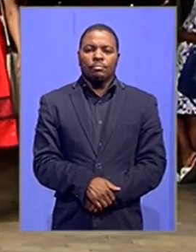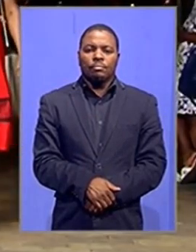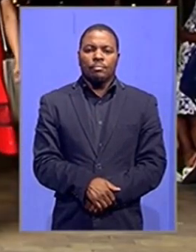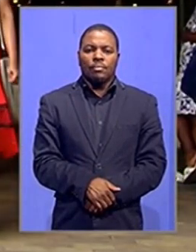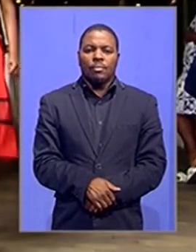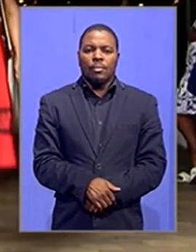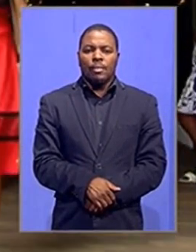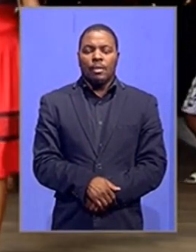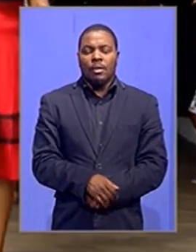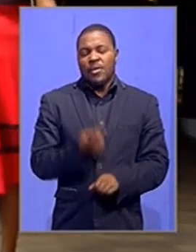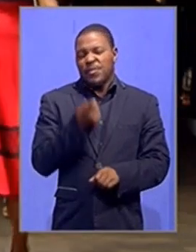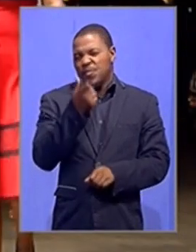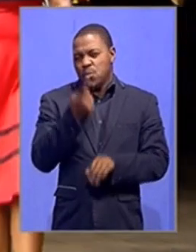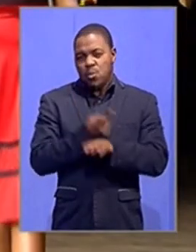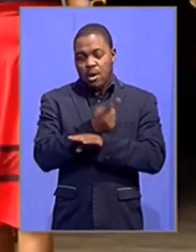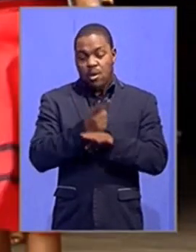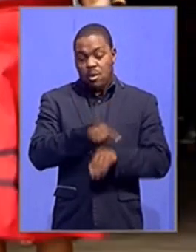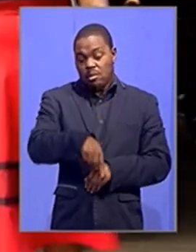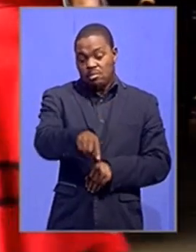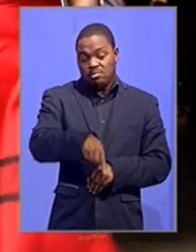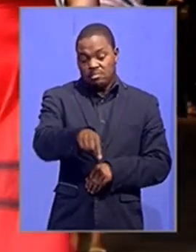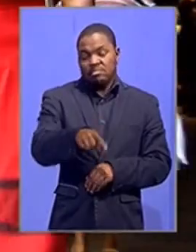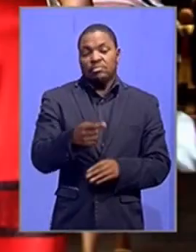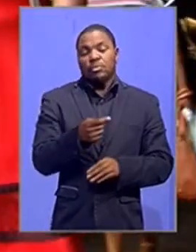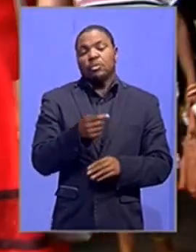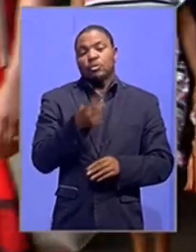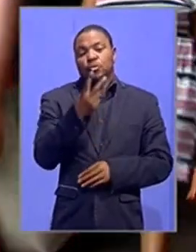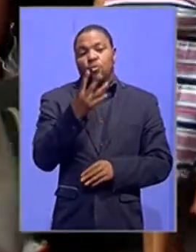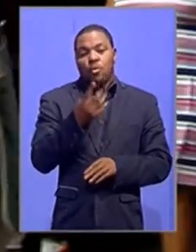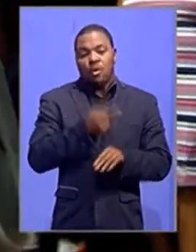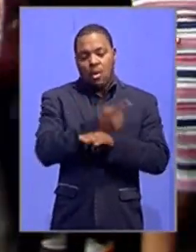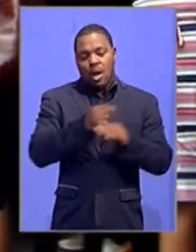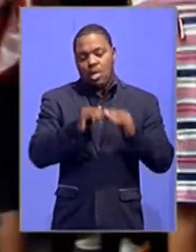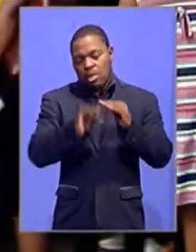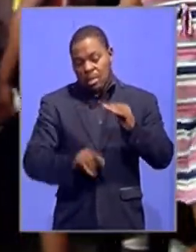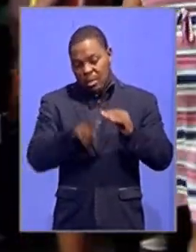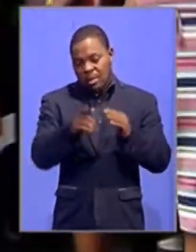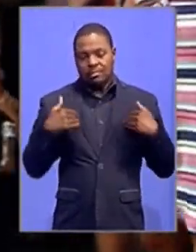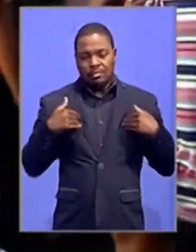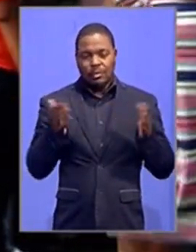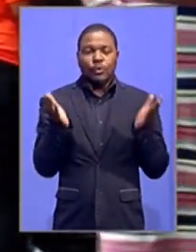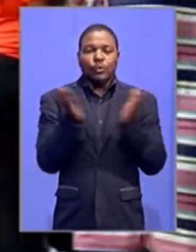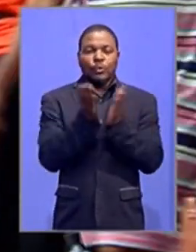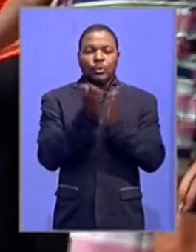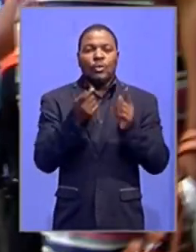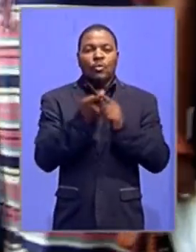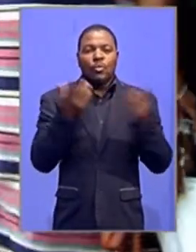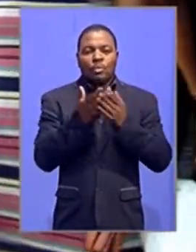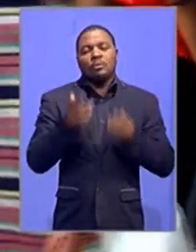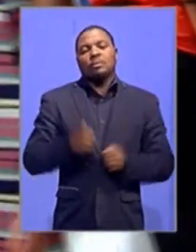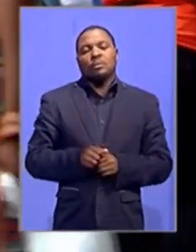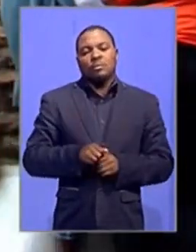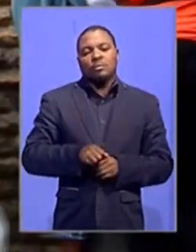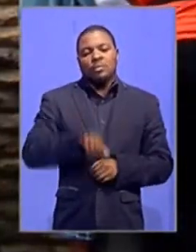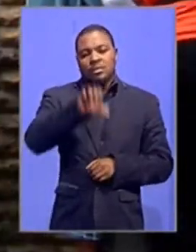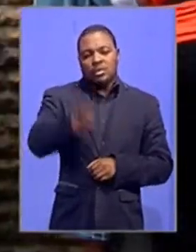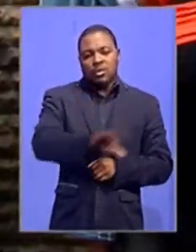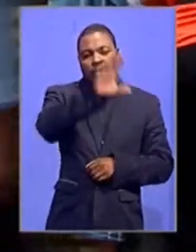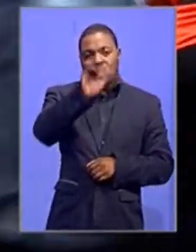Go setse fela diura tse di ka fa tlase ga tse 24 gore ngwaga wa dithuto wa dikolo tse di mo bogareng ba naga o